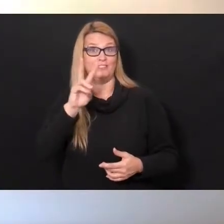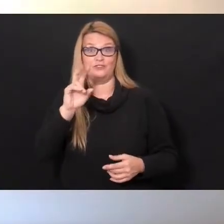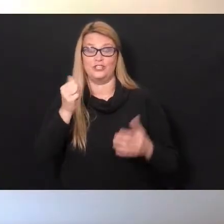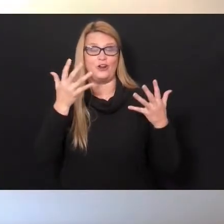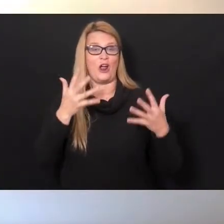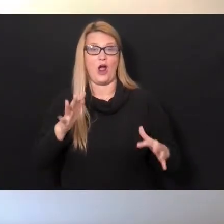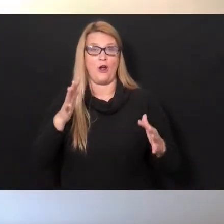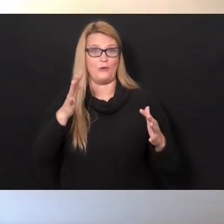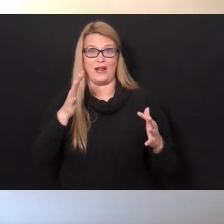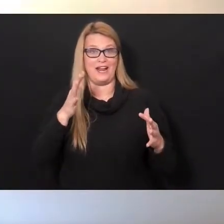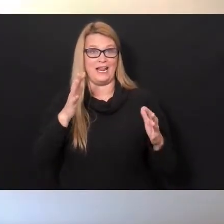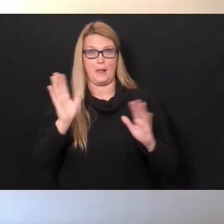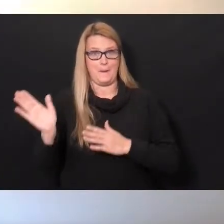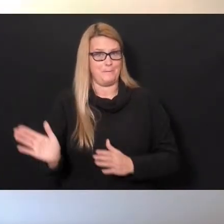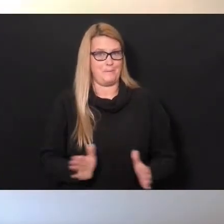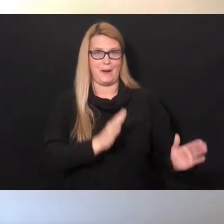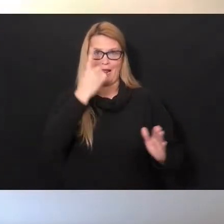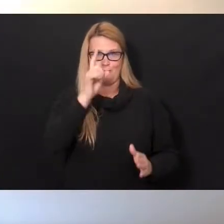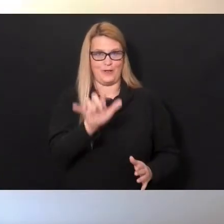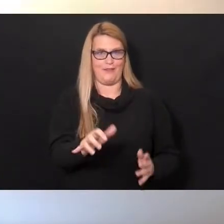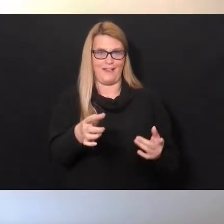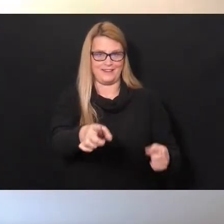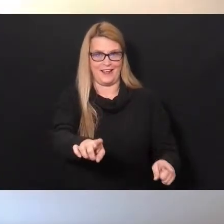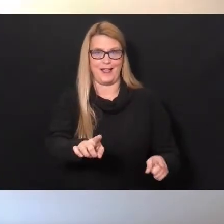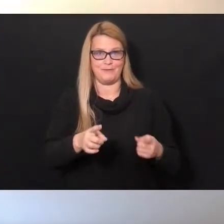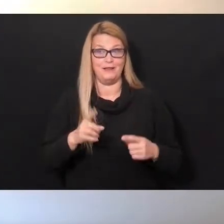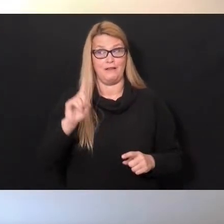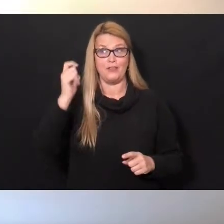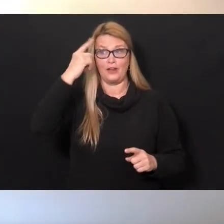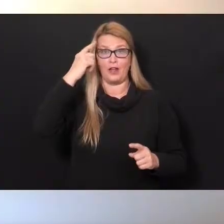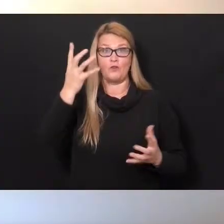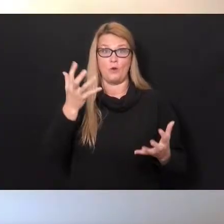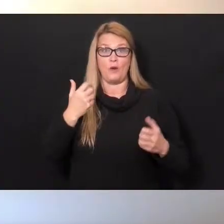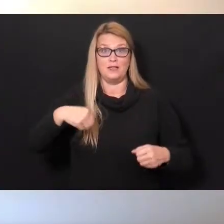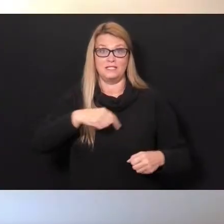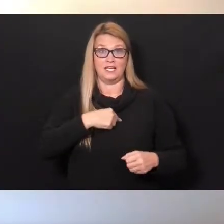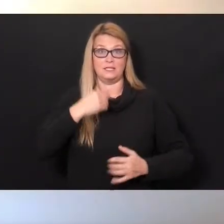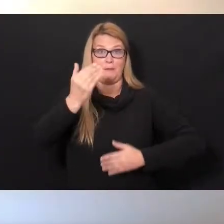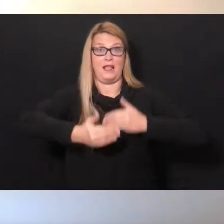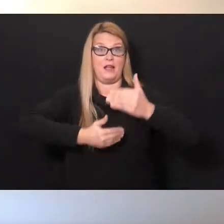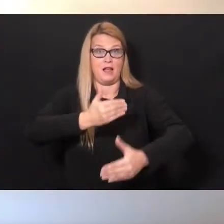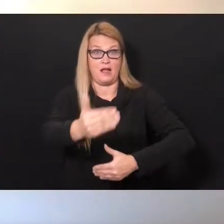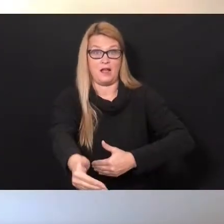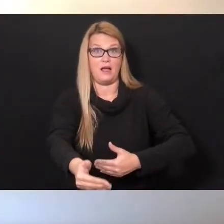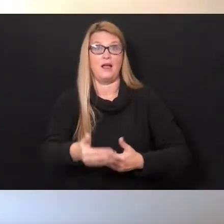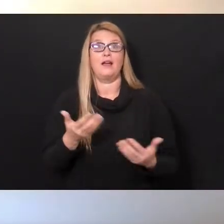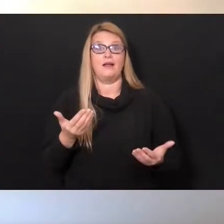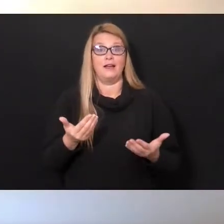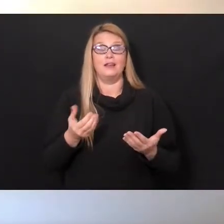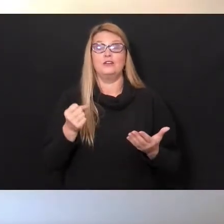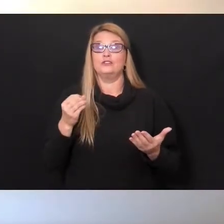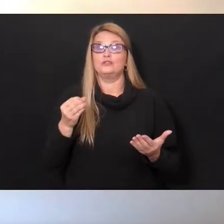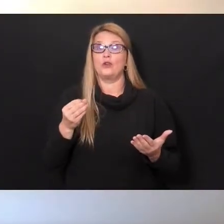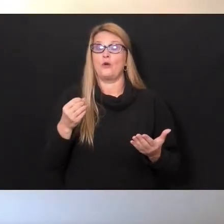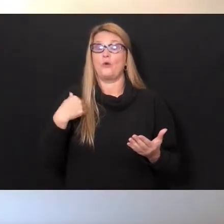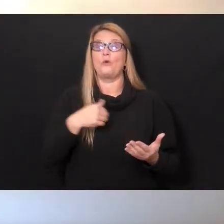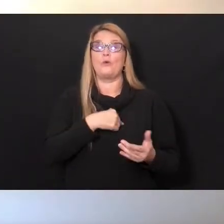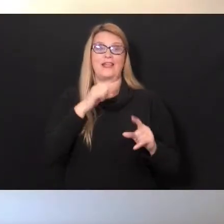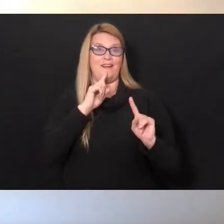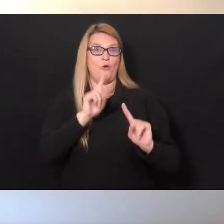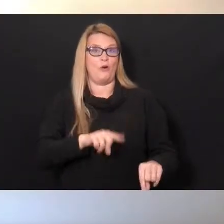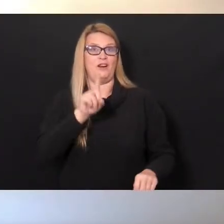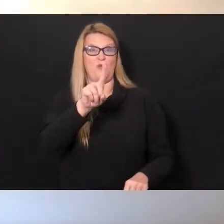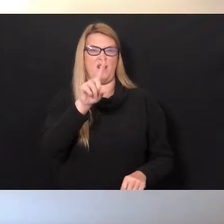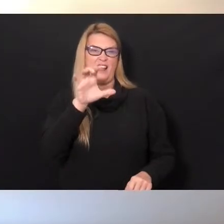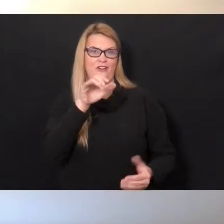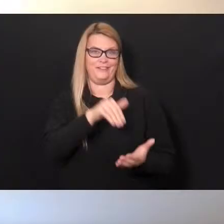and as the governor pushes us to continue to be proactive and do more and continue to be effective, we had ordered